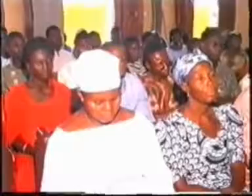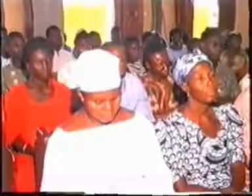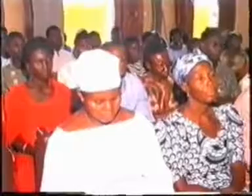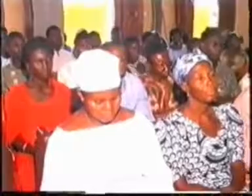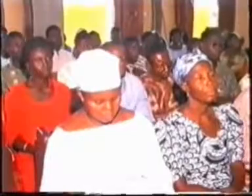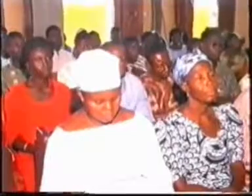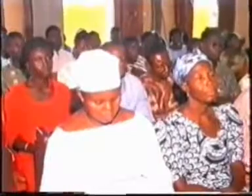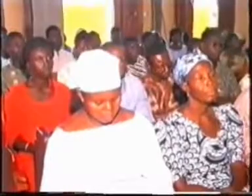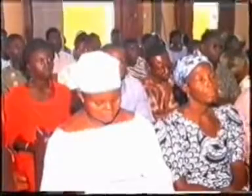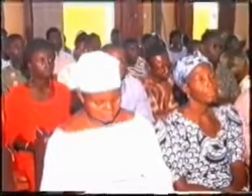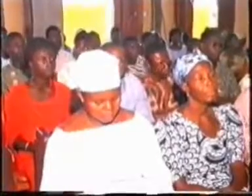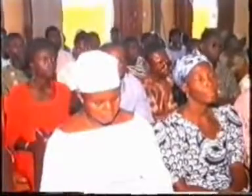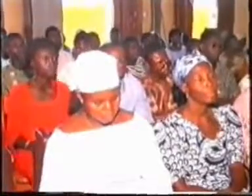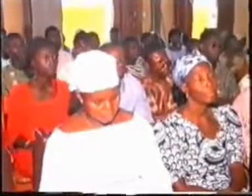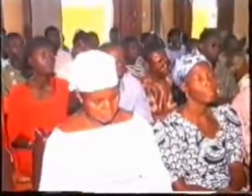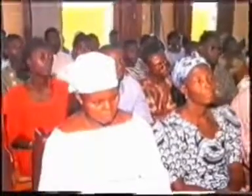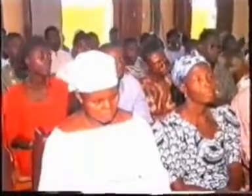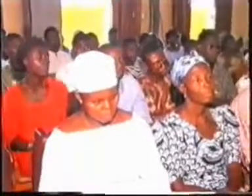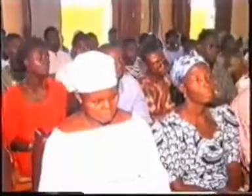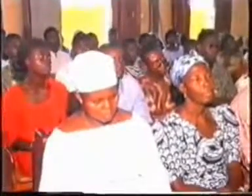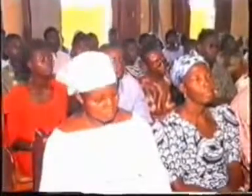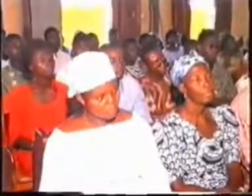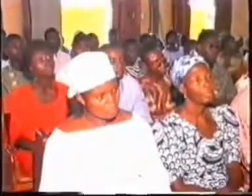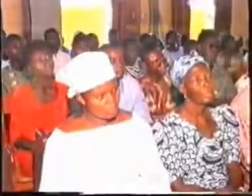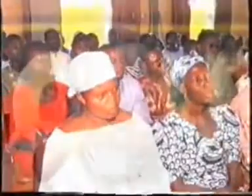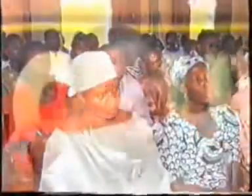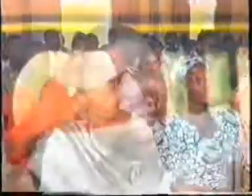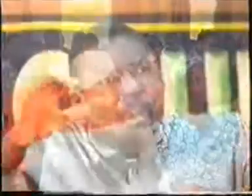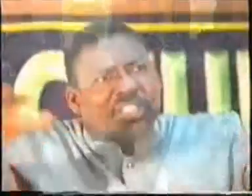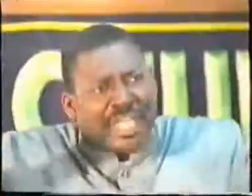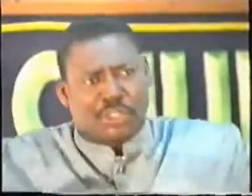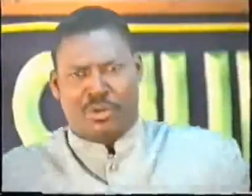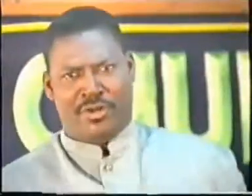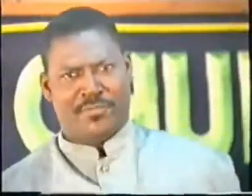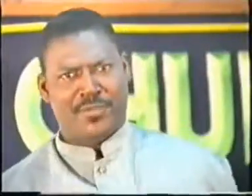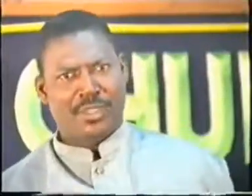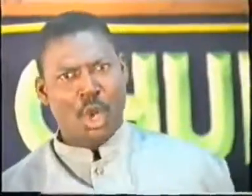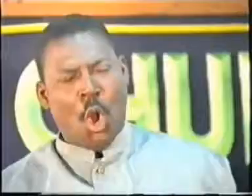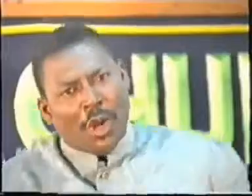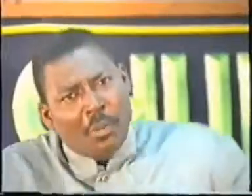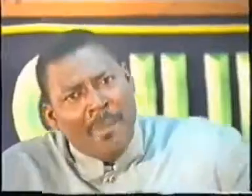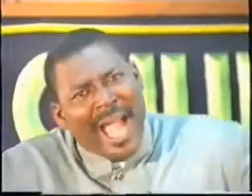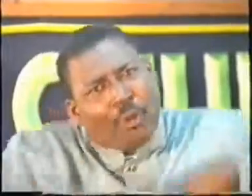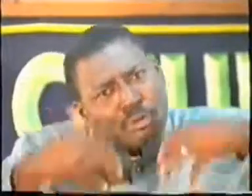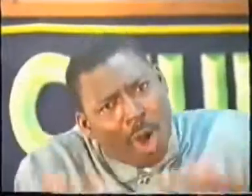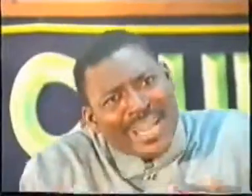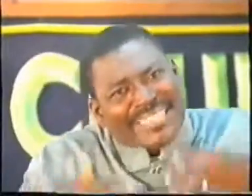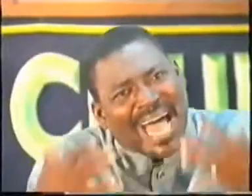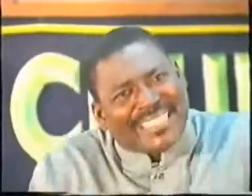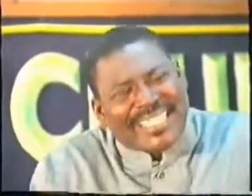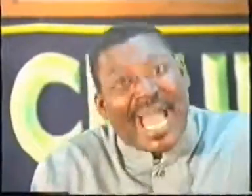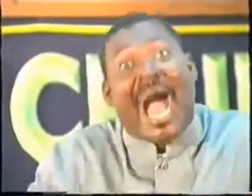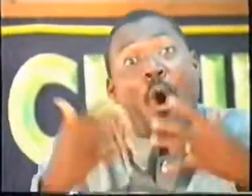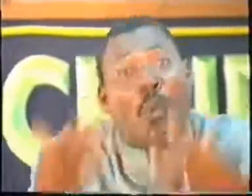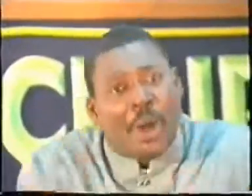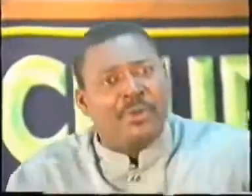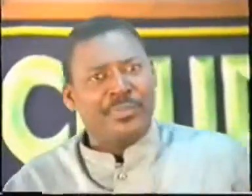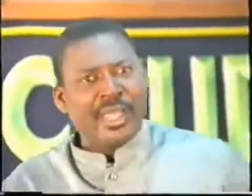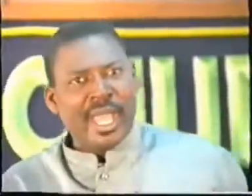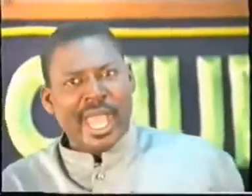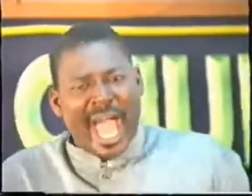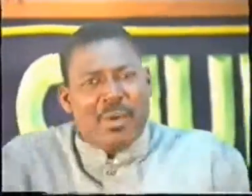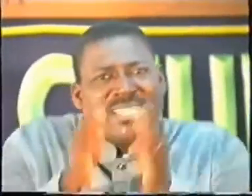ni no e wo asase e ma wo hu no trouble a e wo church ni mo no wɔde mom ɛkɔtɔn na saase a ɔwɔ